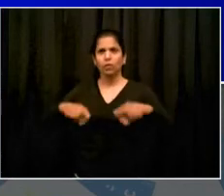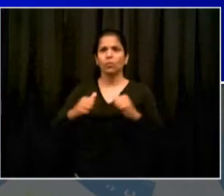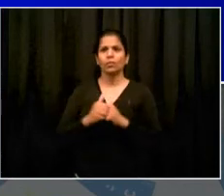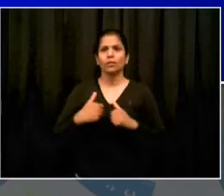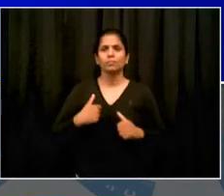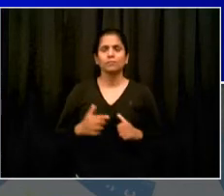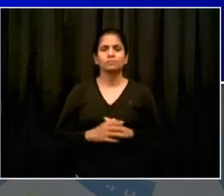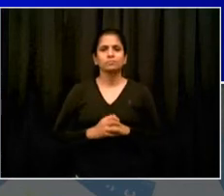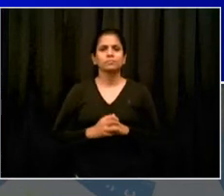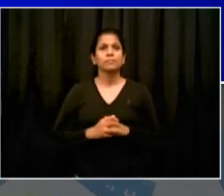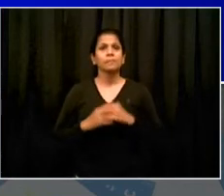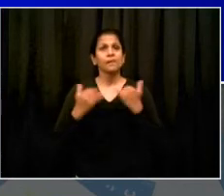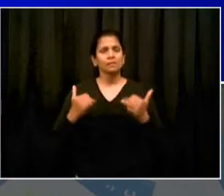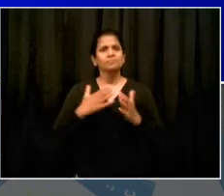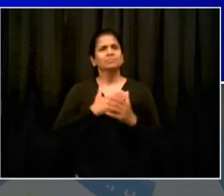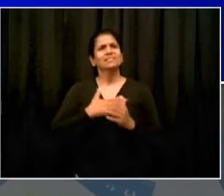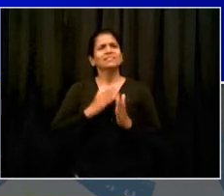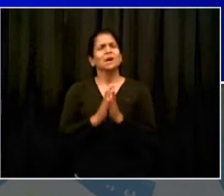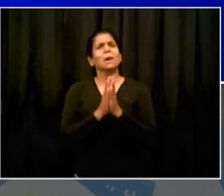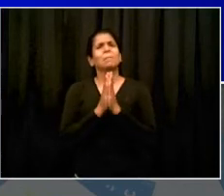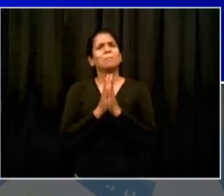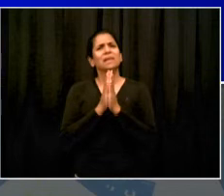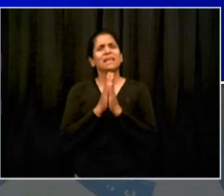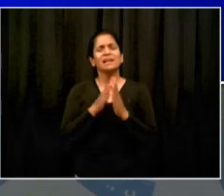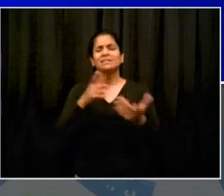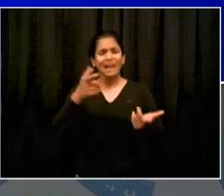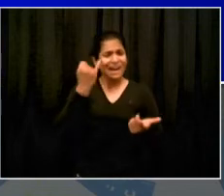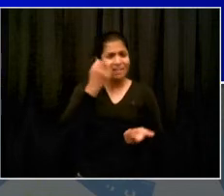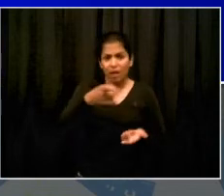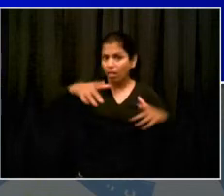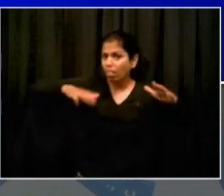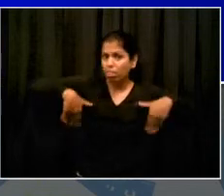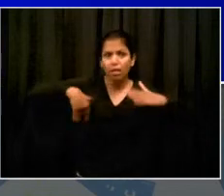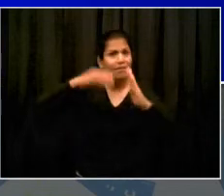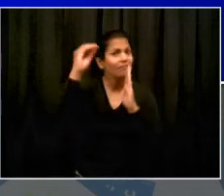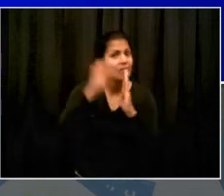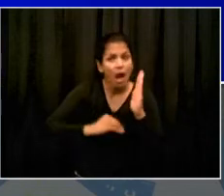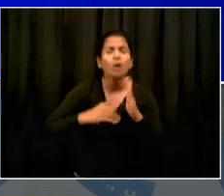census, it's so simple, 10 minutes. You can fill it out for your entire family. Go to